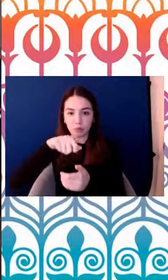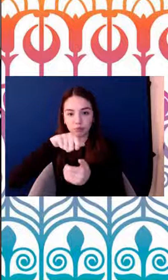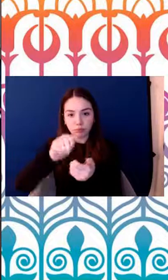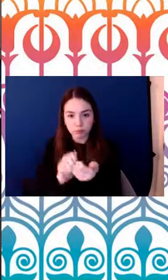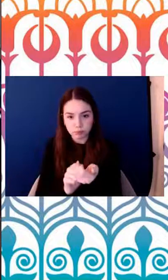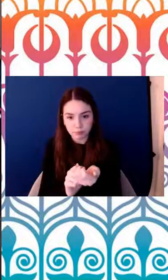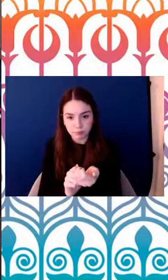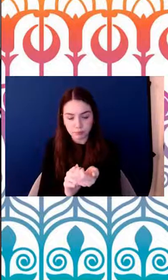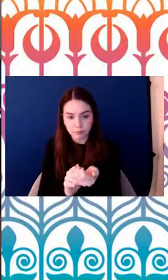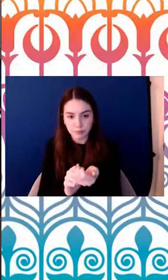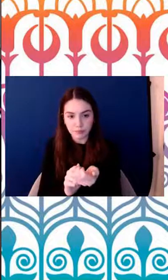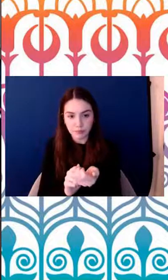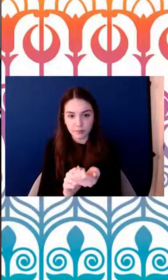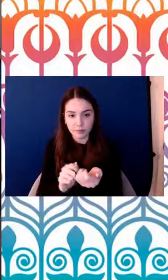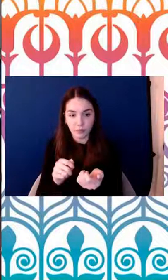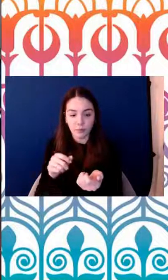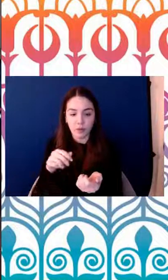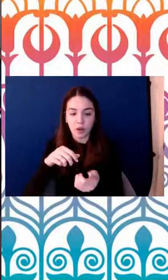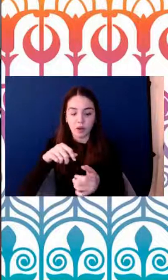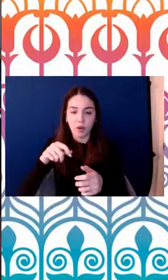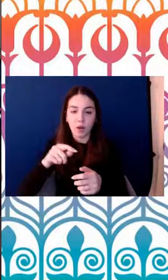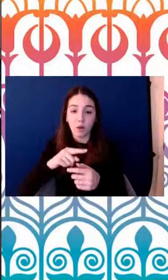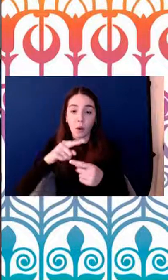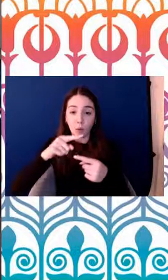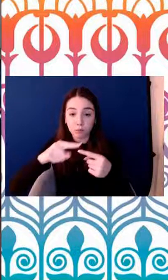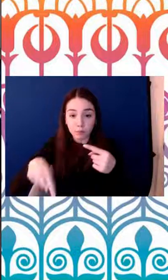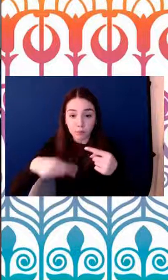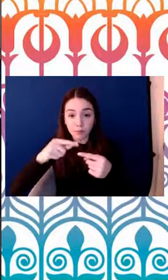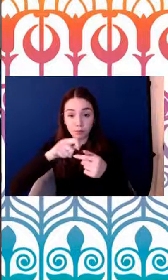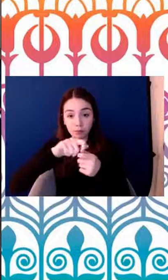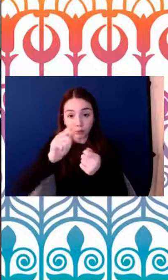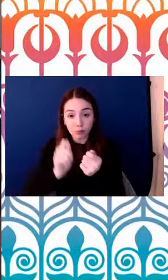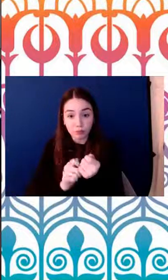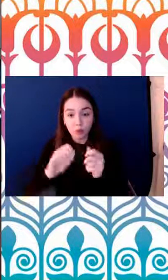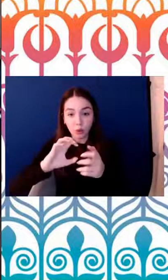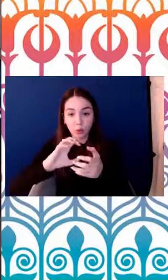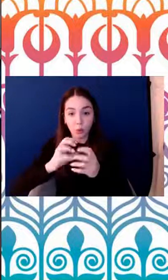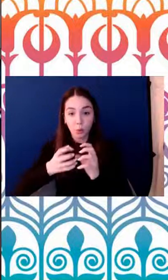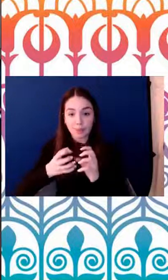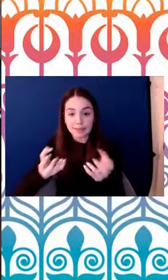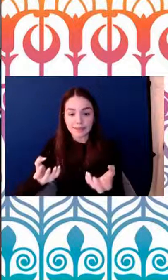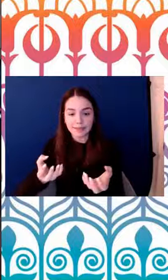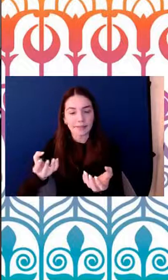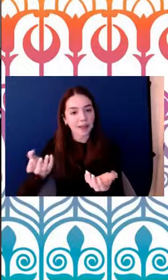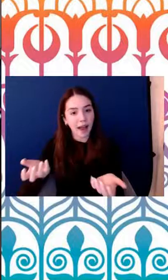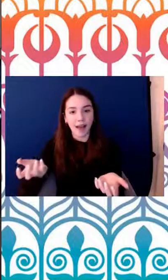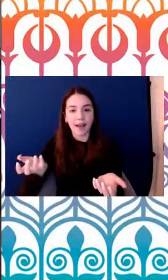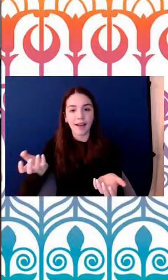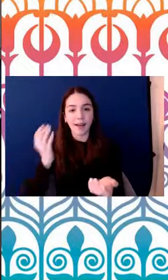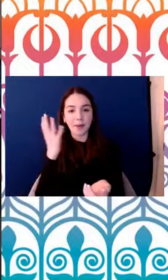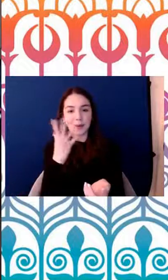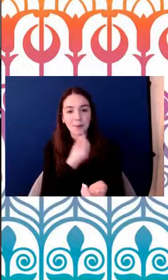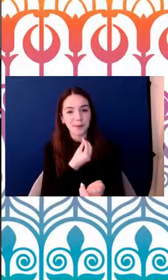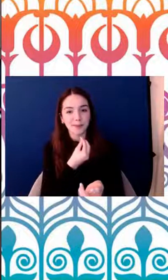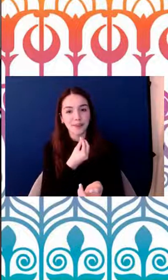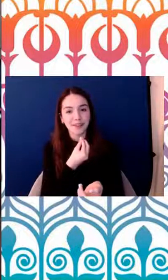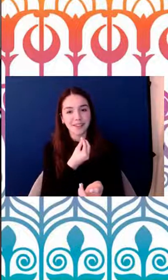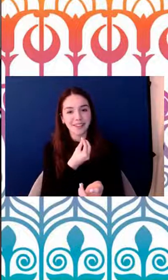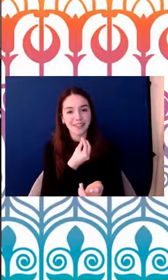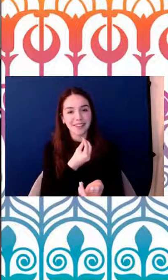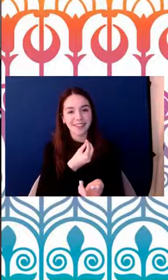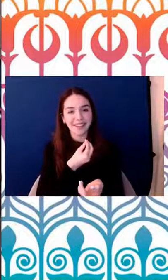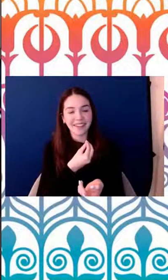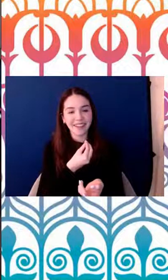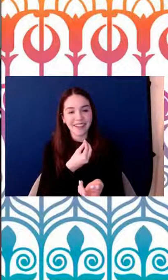until my cut goes all the way around. Then you twist it. It's beautiful. It's